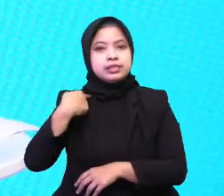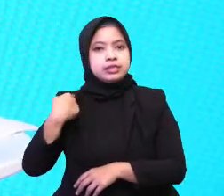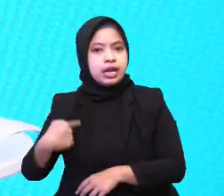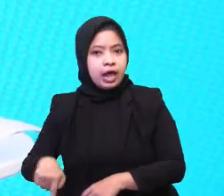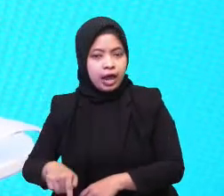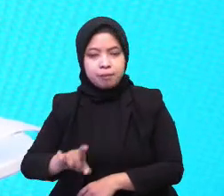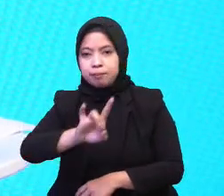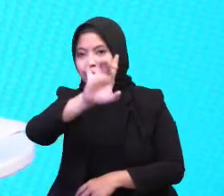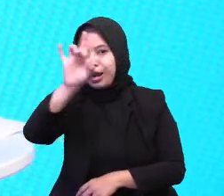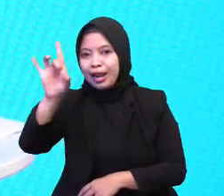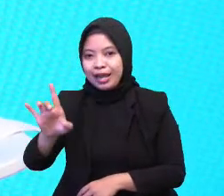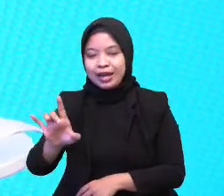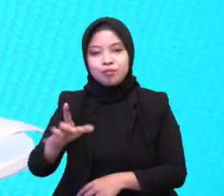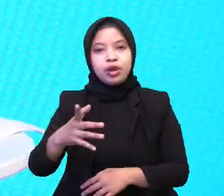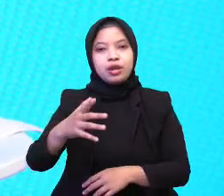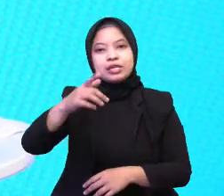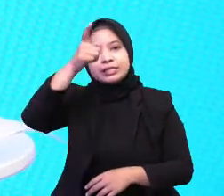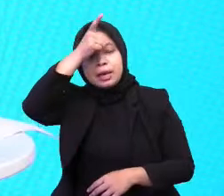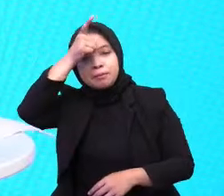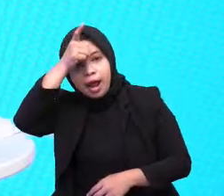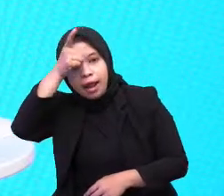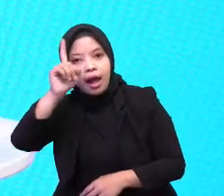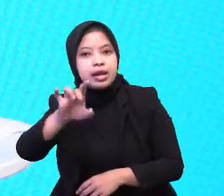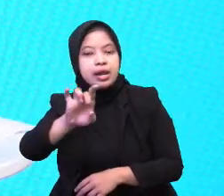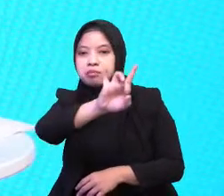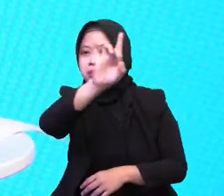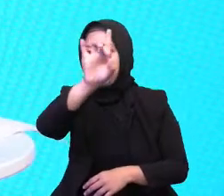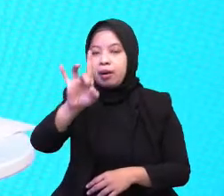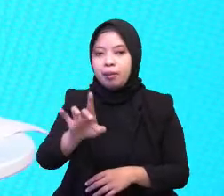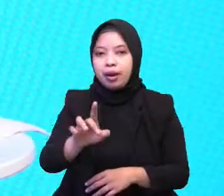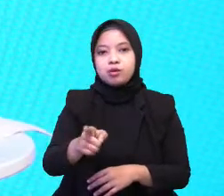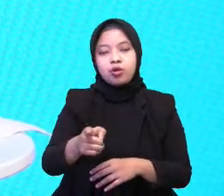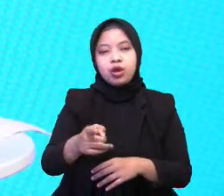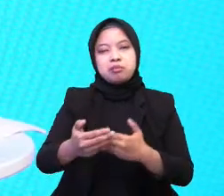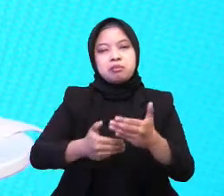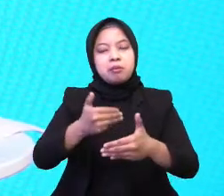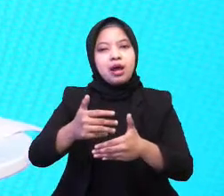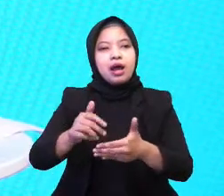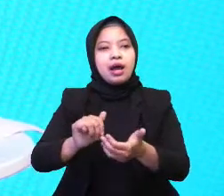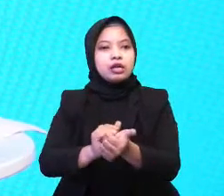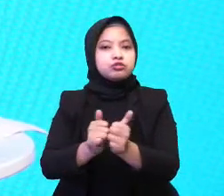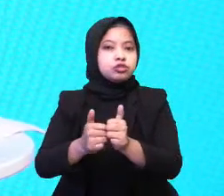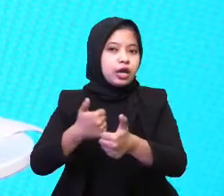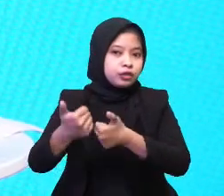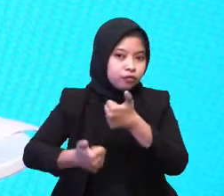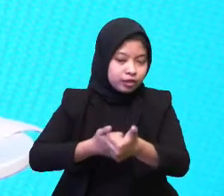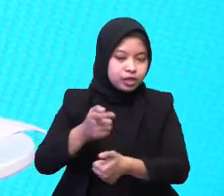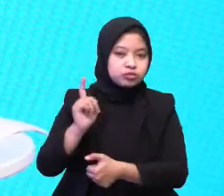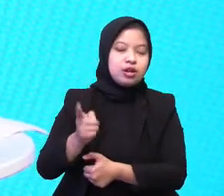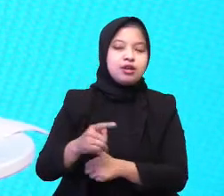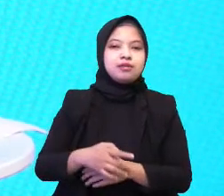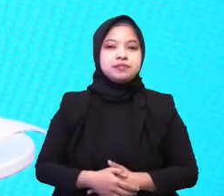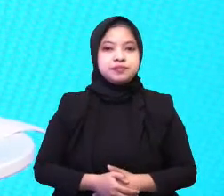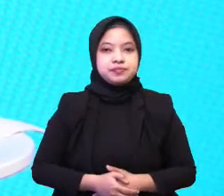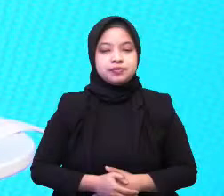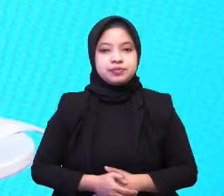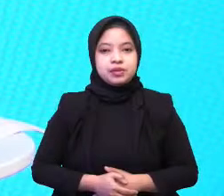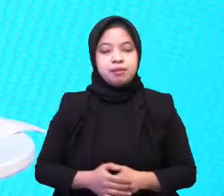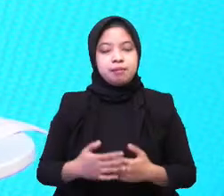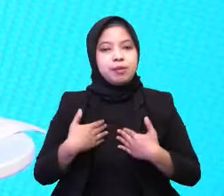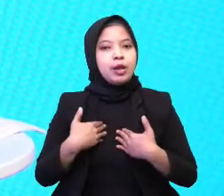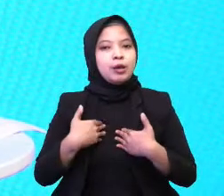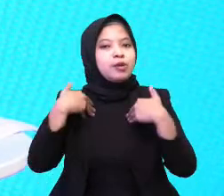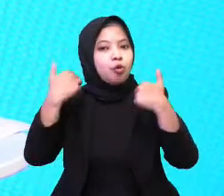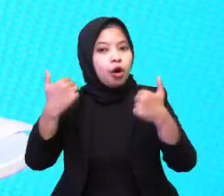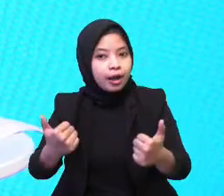to its tourism, and Denmark, and also Singapore for its daily activities, must continue its recovery